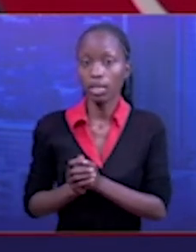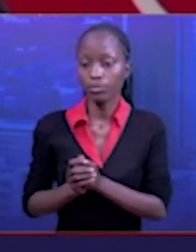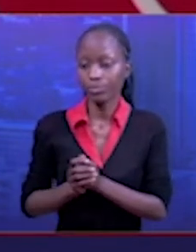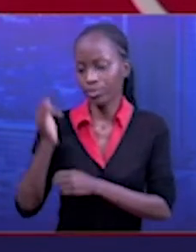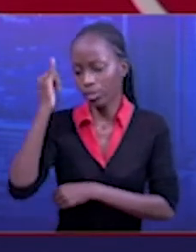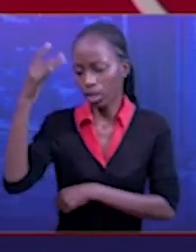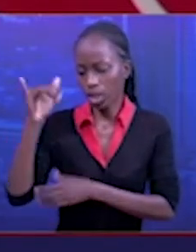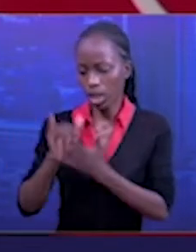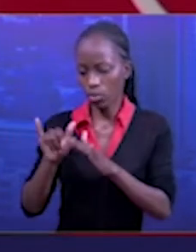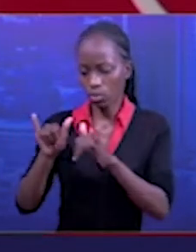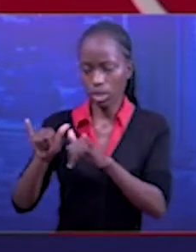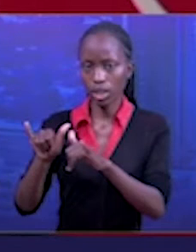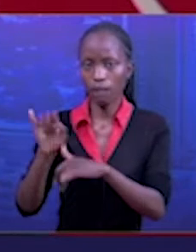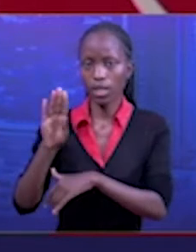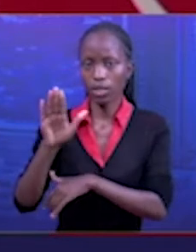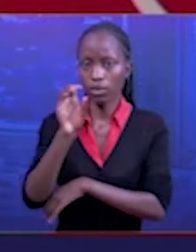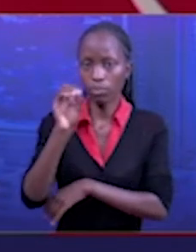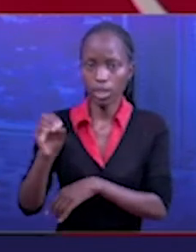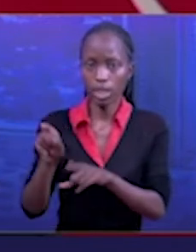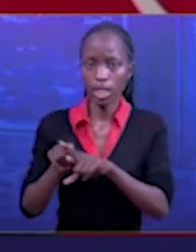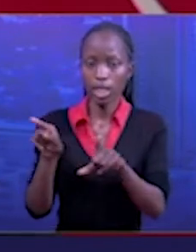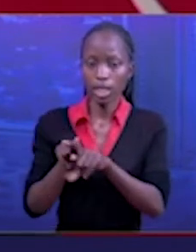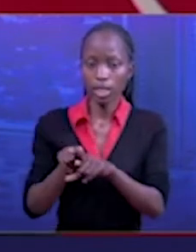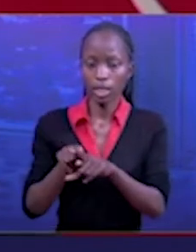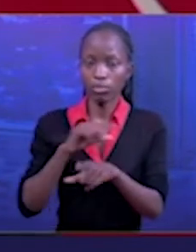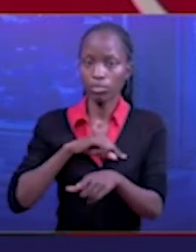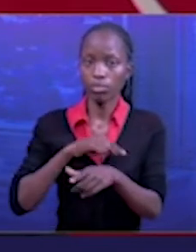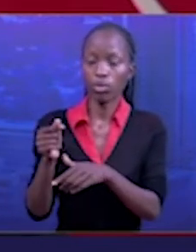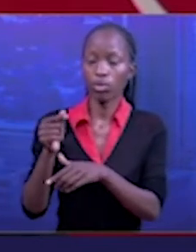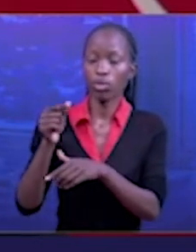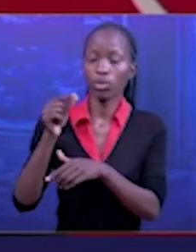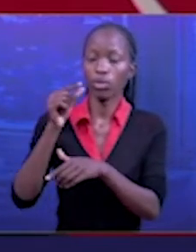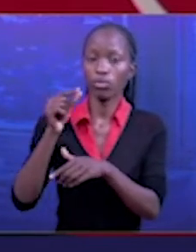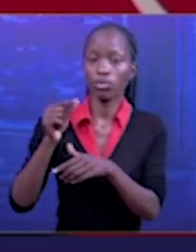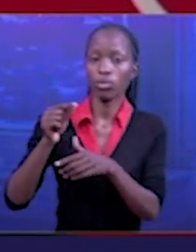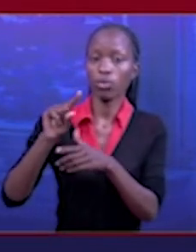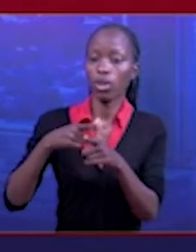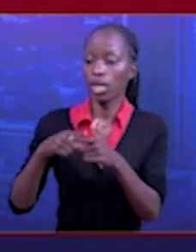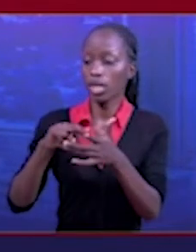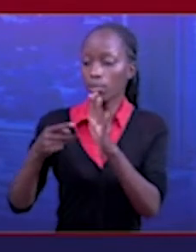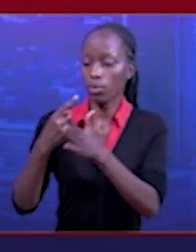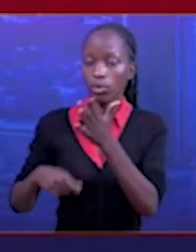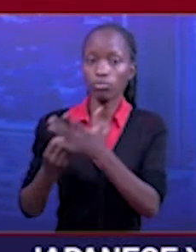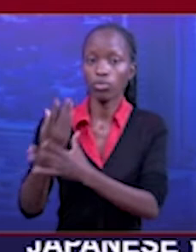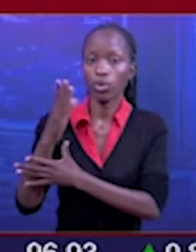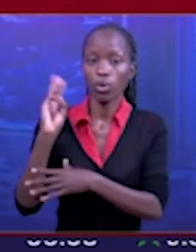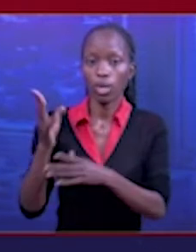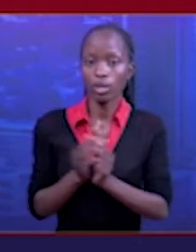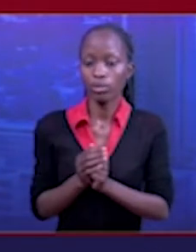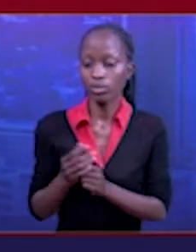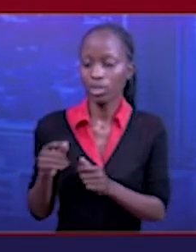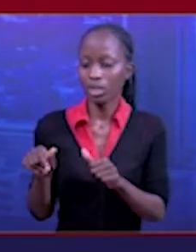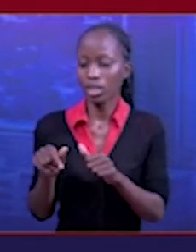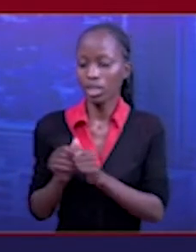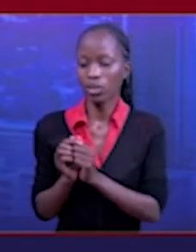at 45% and revenue grows at GDP, it means your cost will go up. We are still not yet out of the woods.